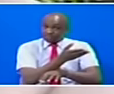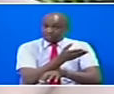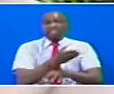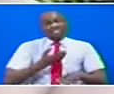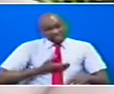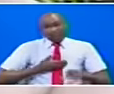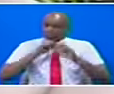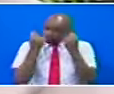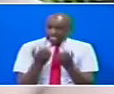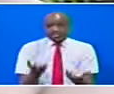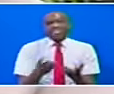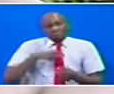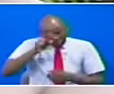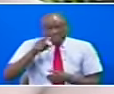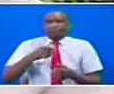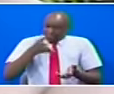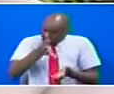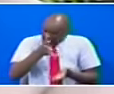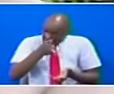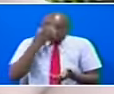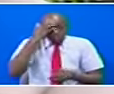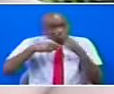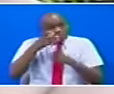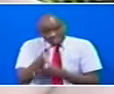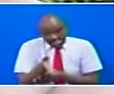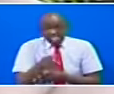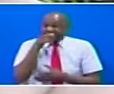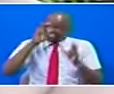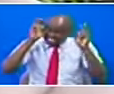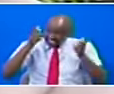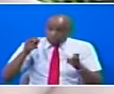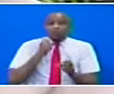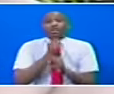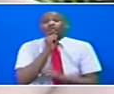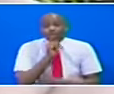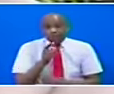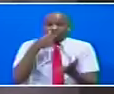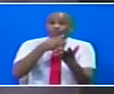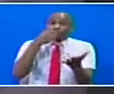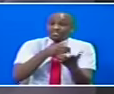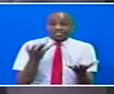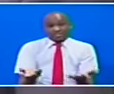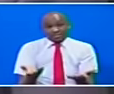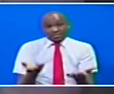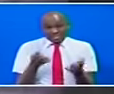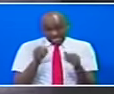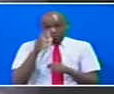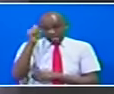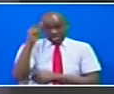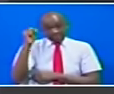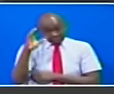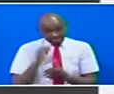civil society, to also feel part of the process. So it is an issue of ensuring inclusivity. Apart from